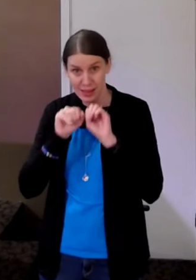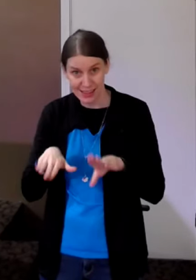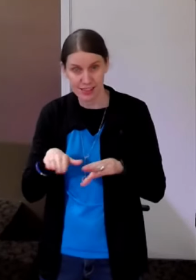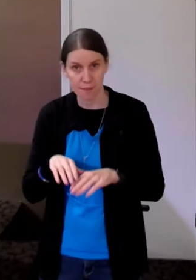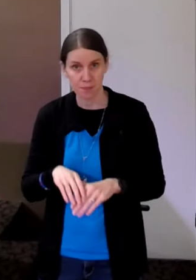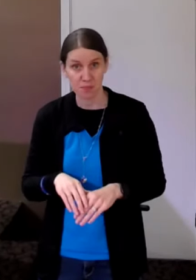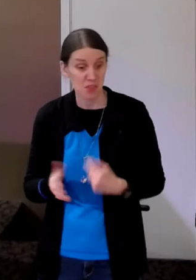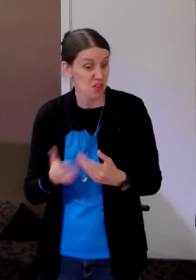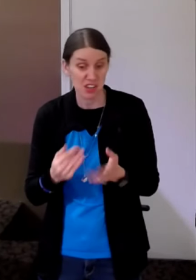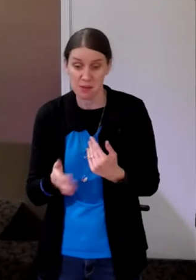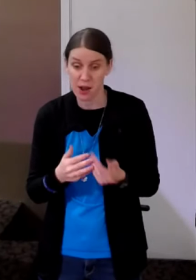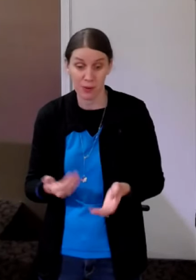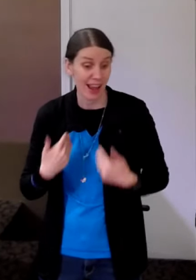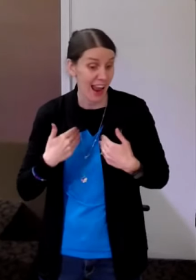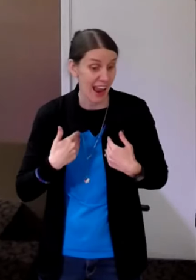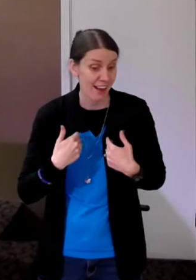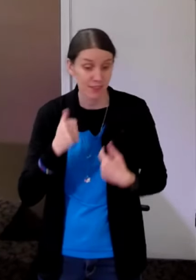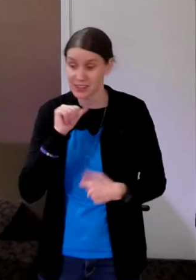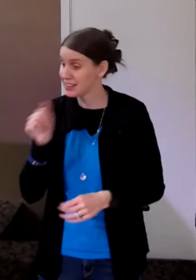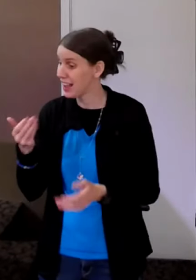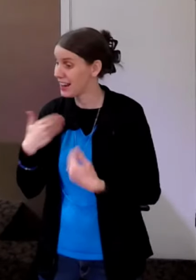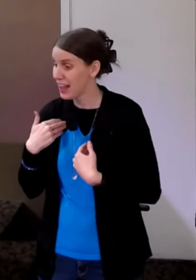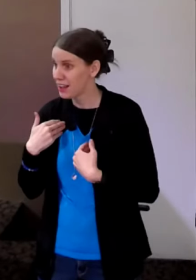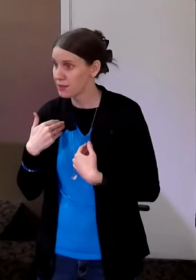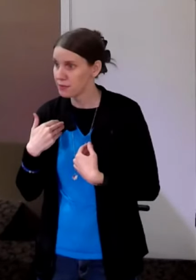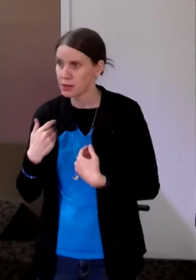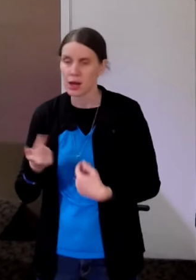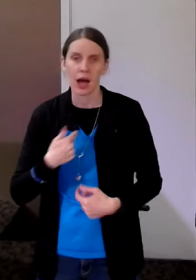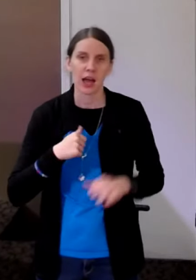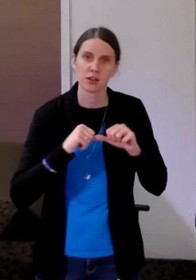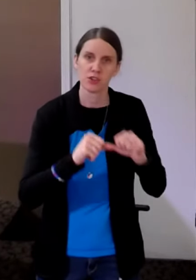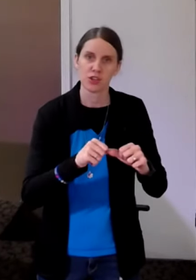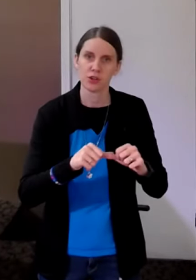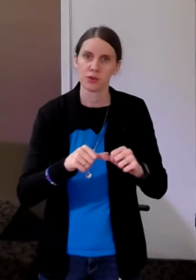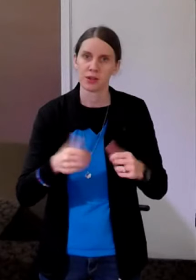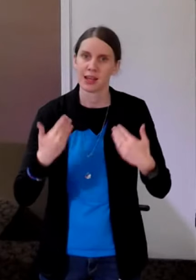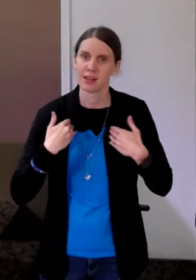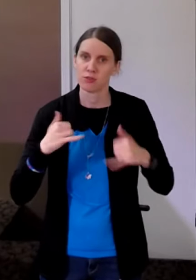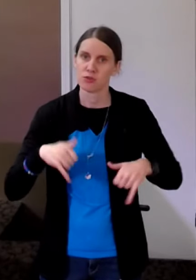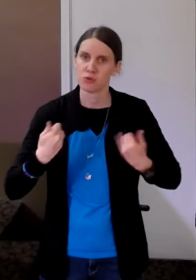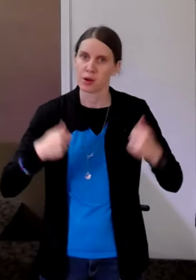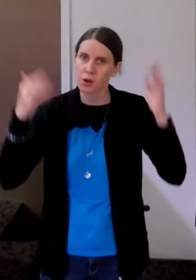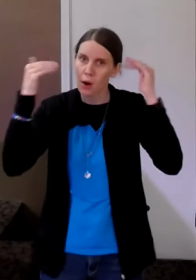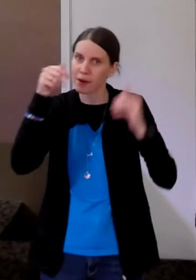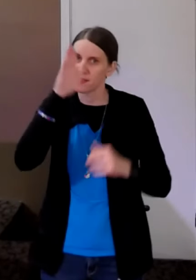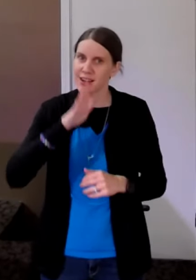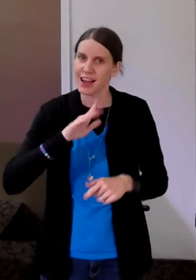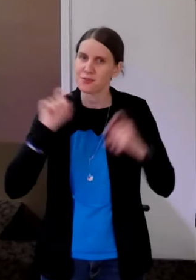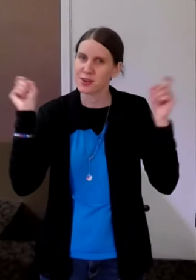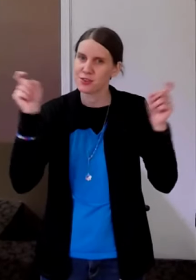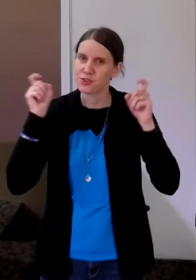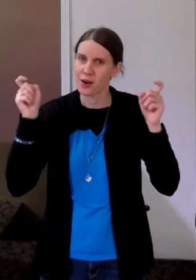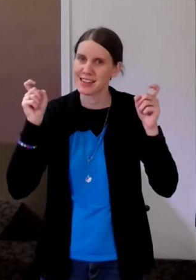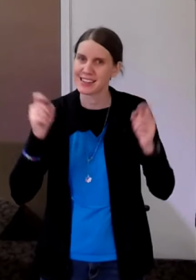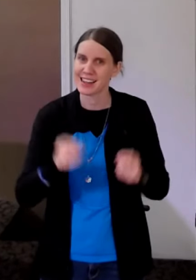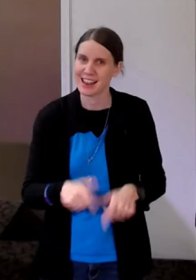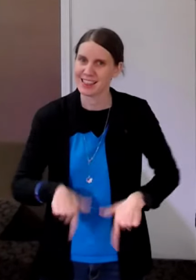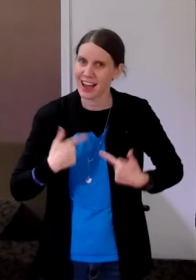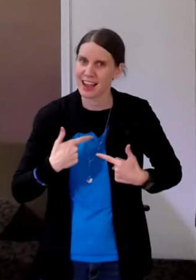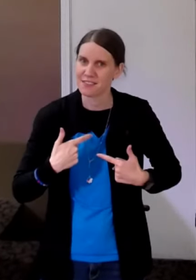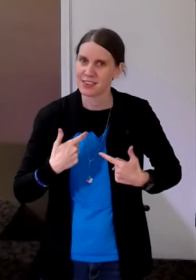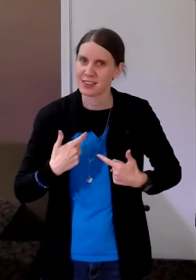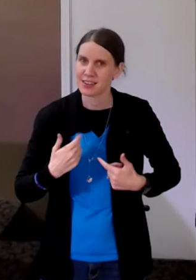no matter what I have or don't have, I have the joy of the Lord, the hope of God. I can rejoice in these things. I have